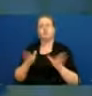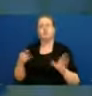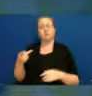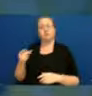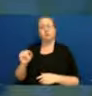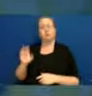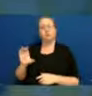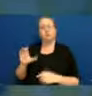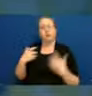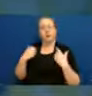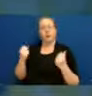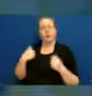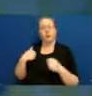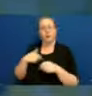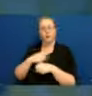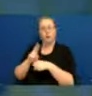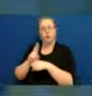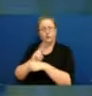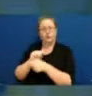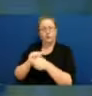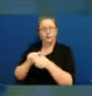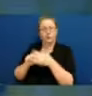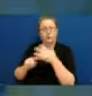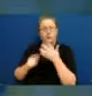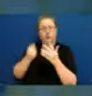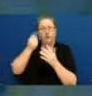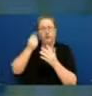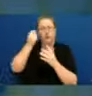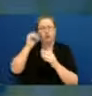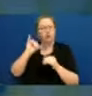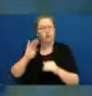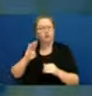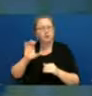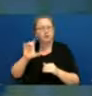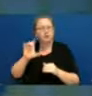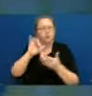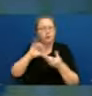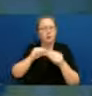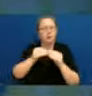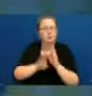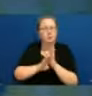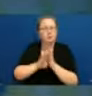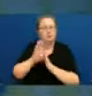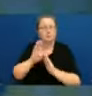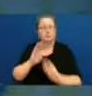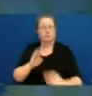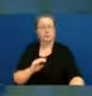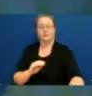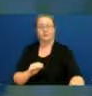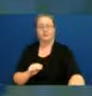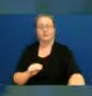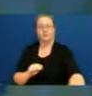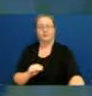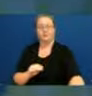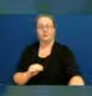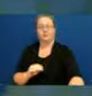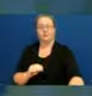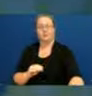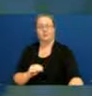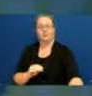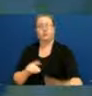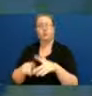to understand where we're going with this pandemic in our province. To start with, the geographic distribution